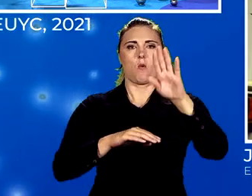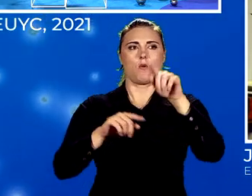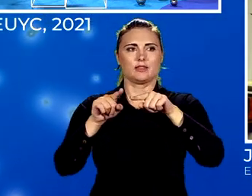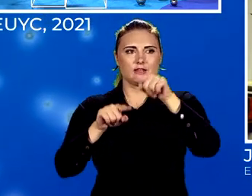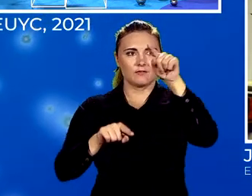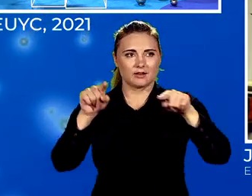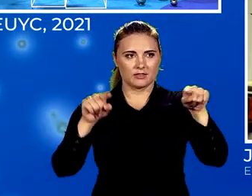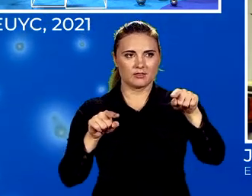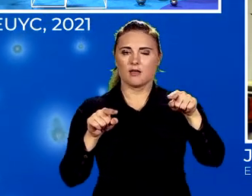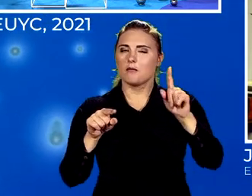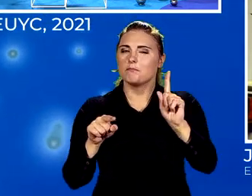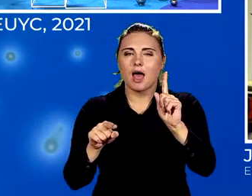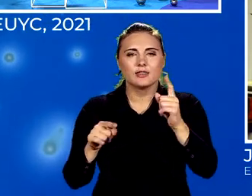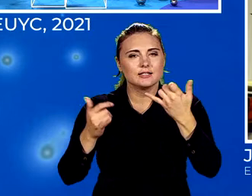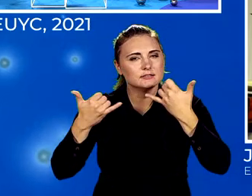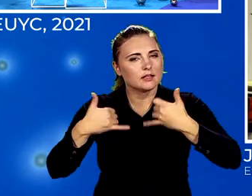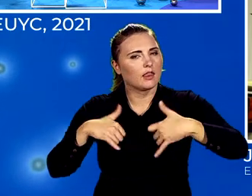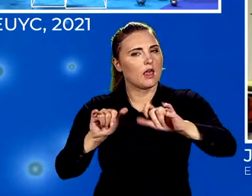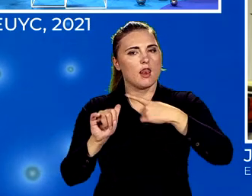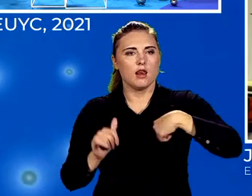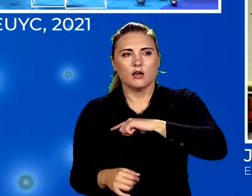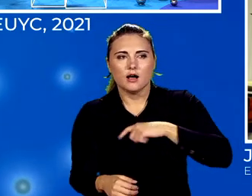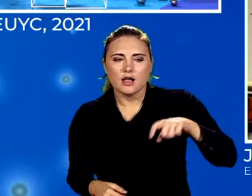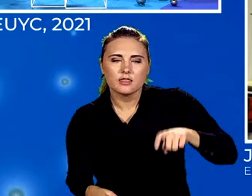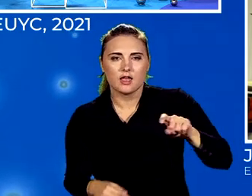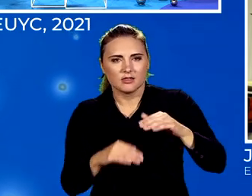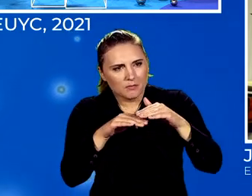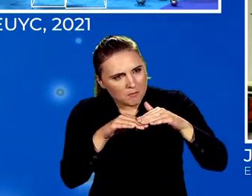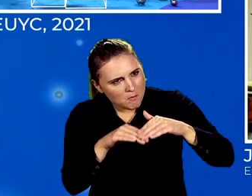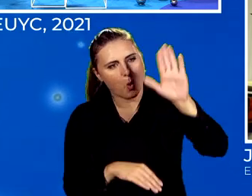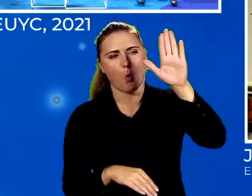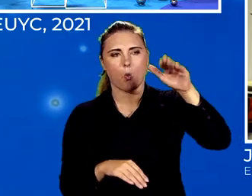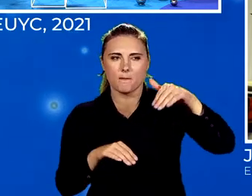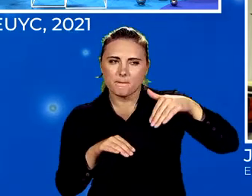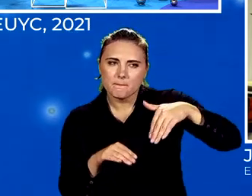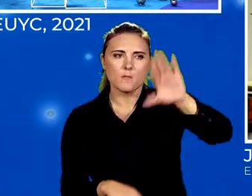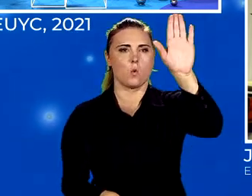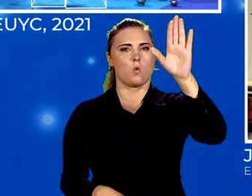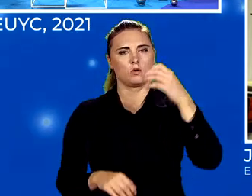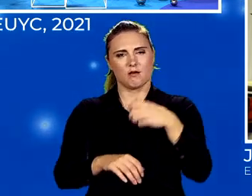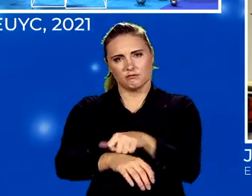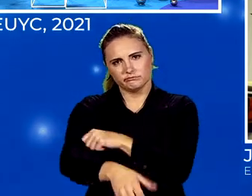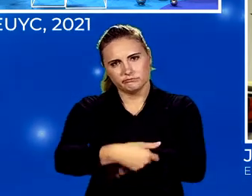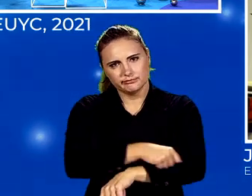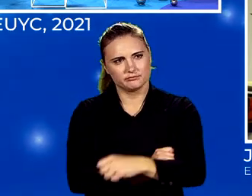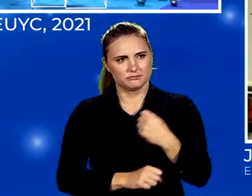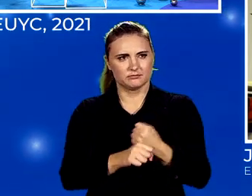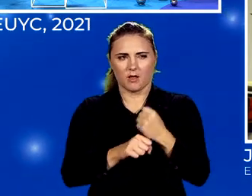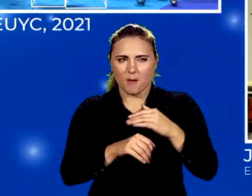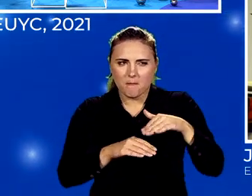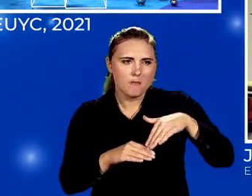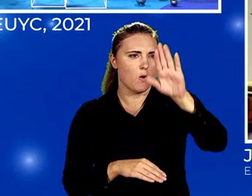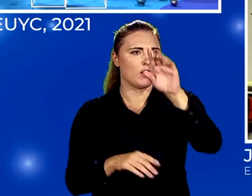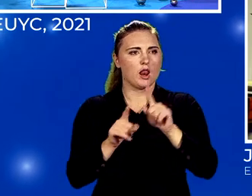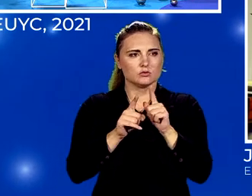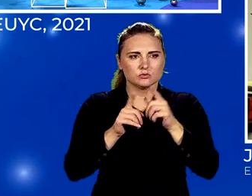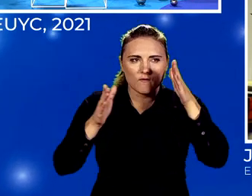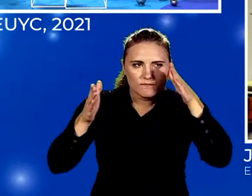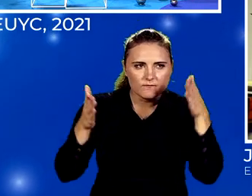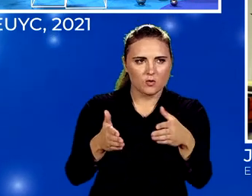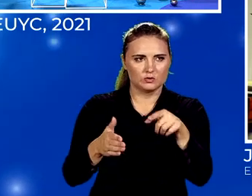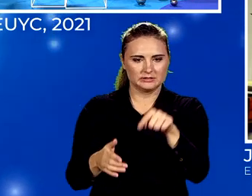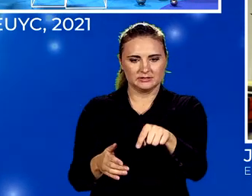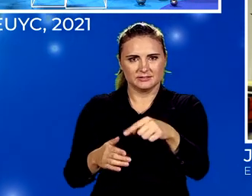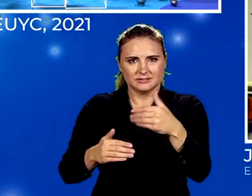We still need to take more measures, and indeed we have to keep the in-person trying and